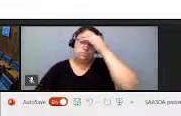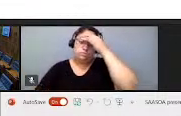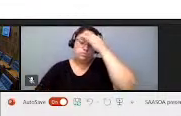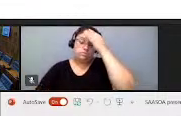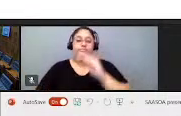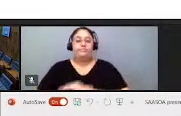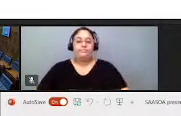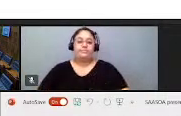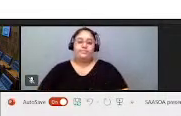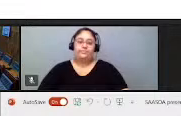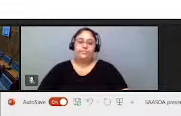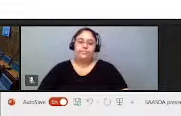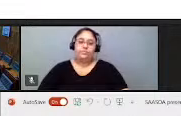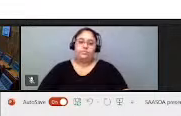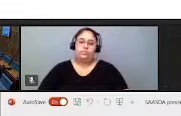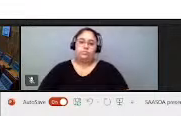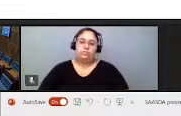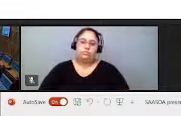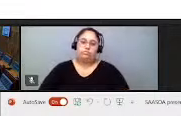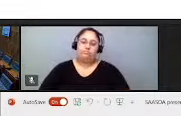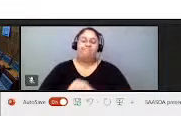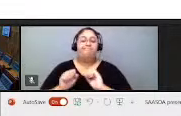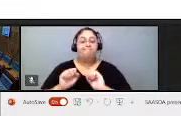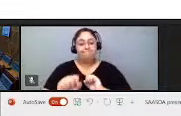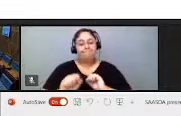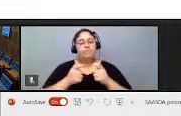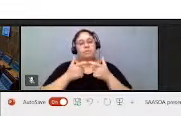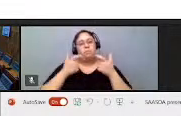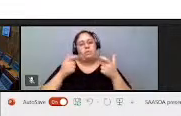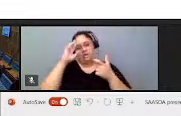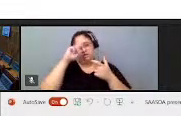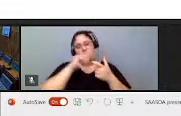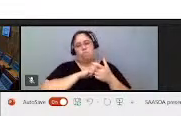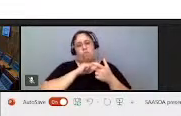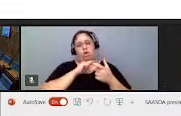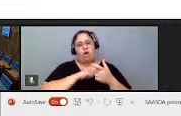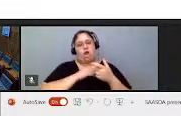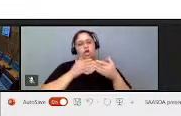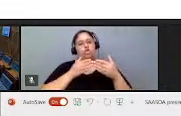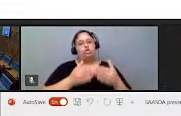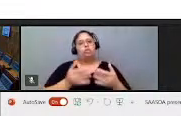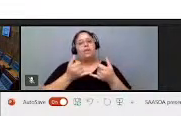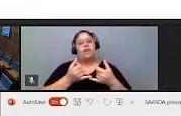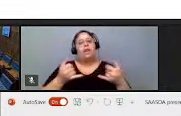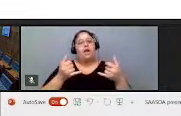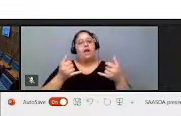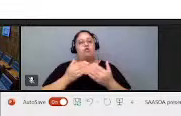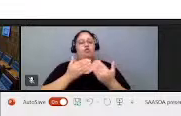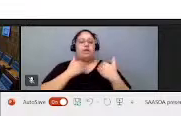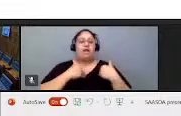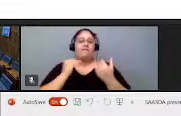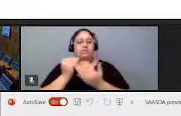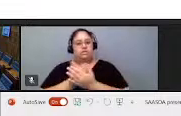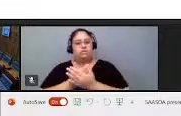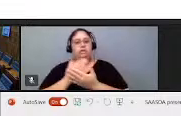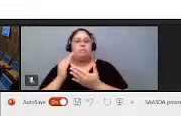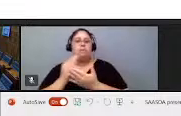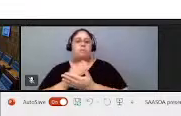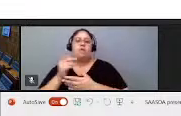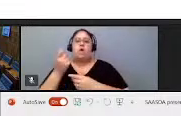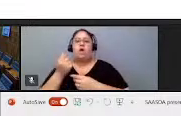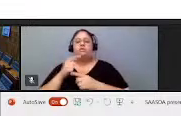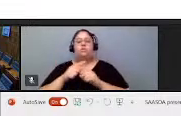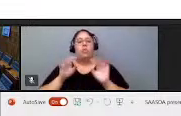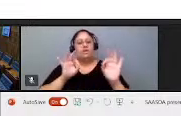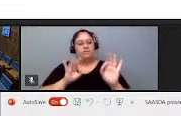um that is the big reason why the shipping L has to cover recover some of this cost because there